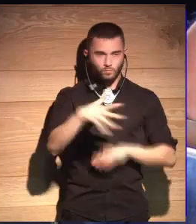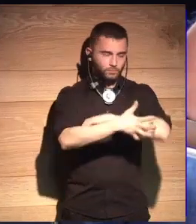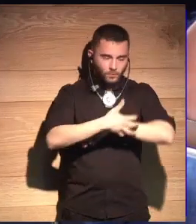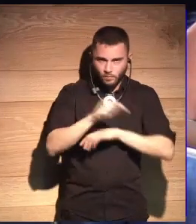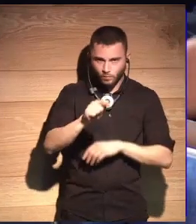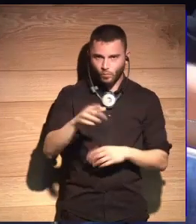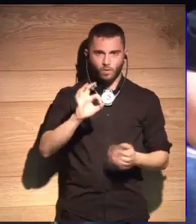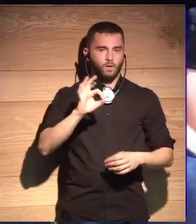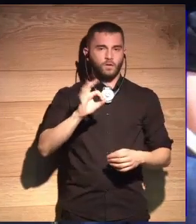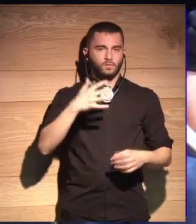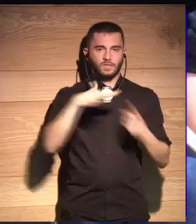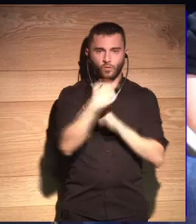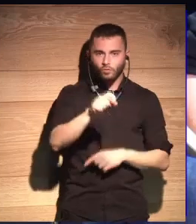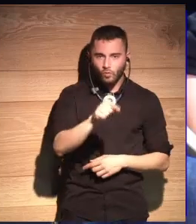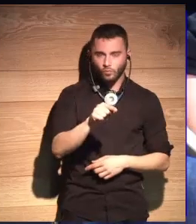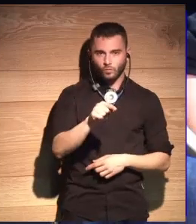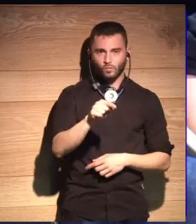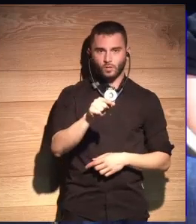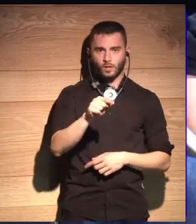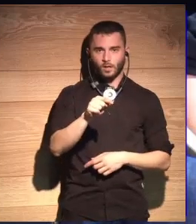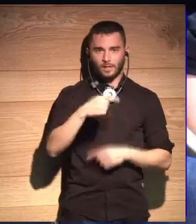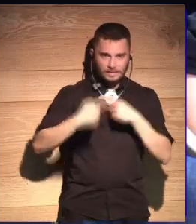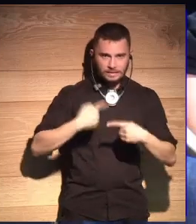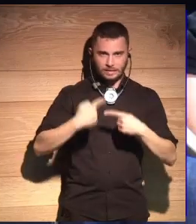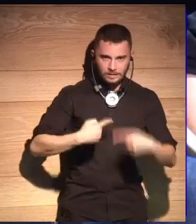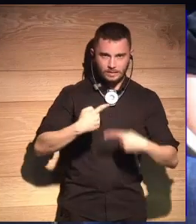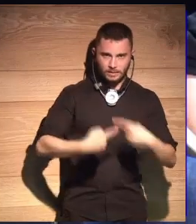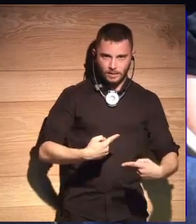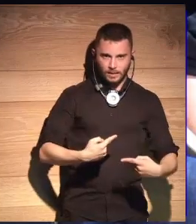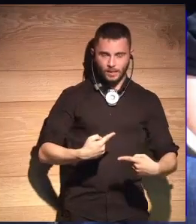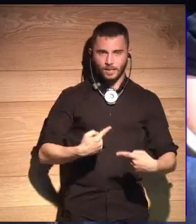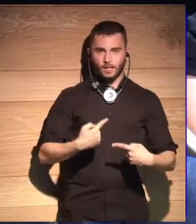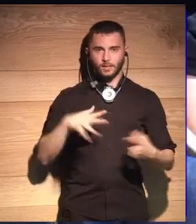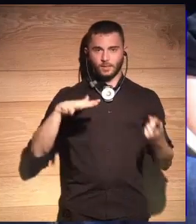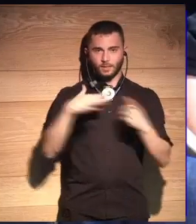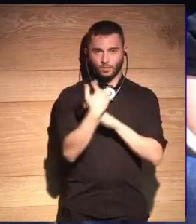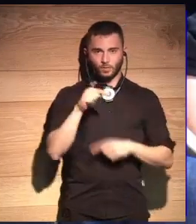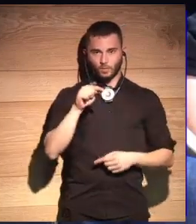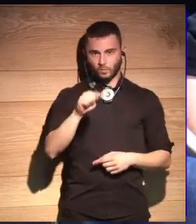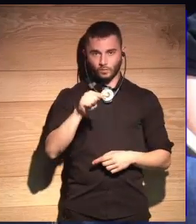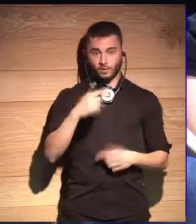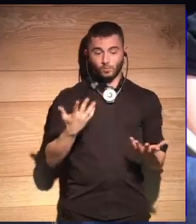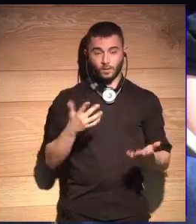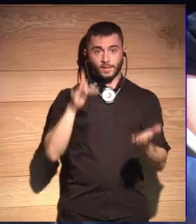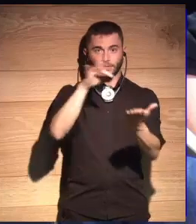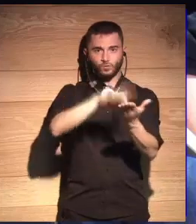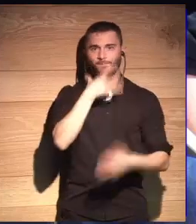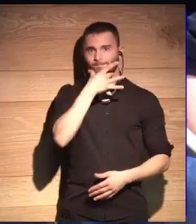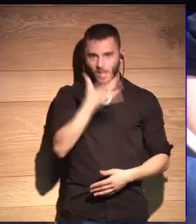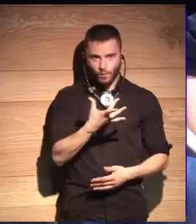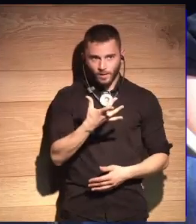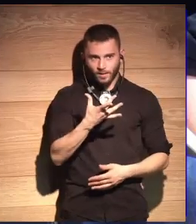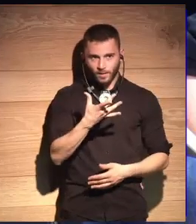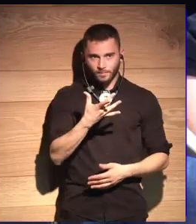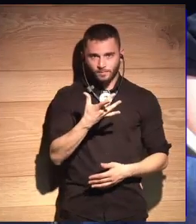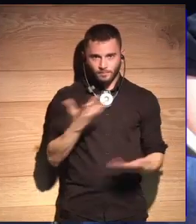status, day in, day out, that you're not able, it becomes more shameful to kind of rely on the collective or on the state